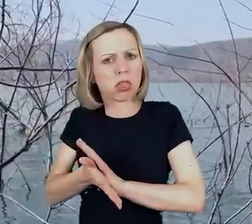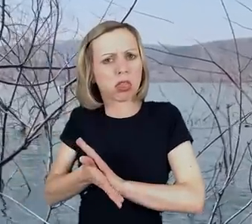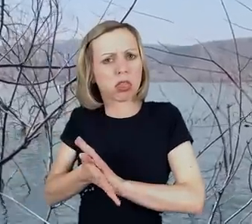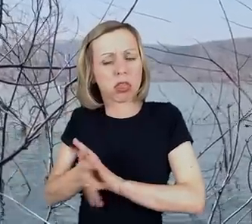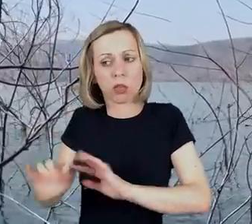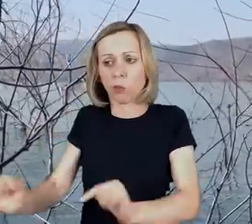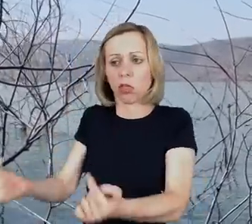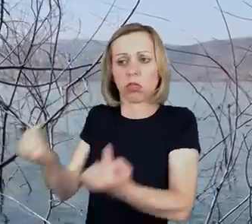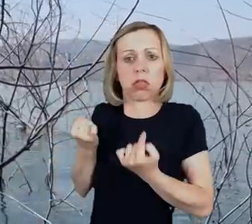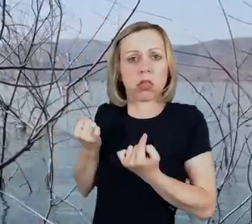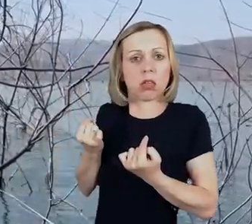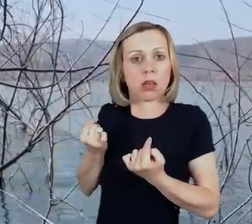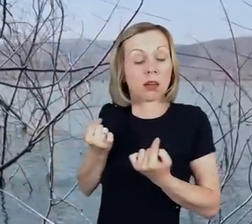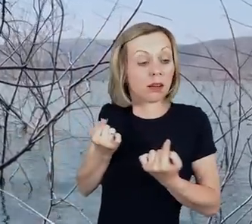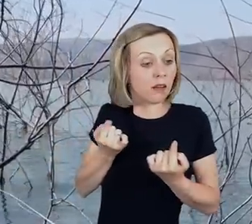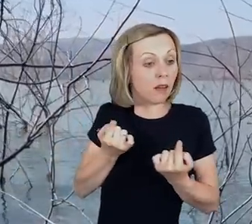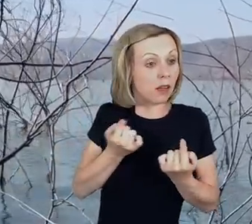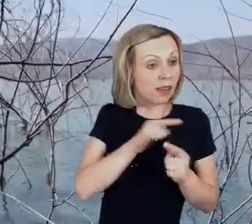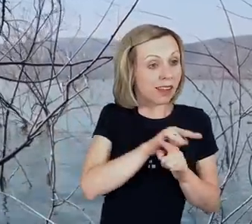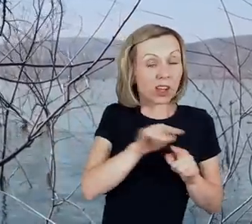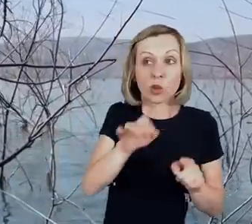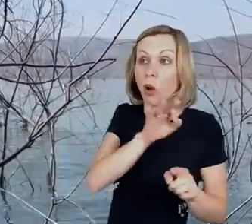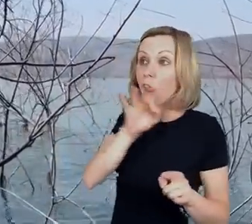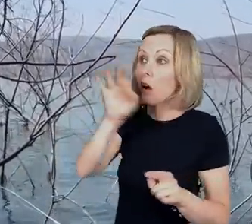Ask, and it will be given to you.